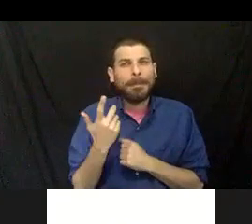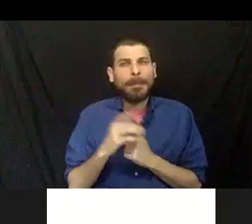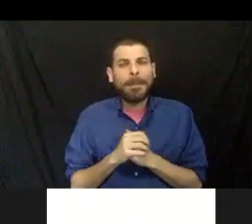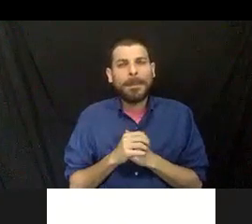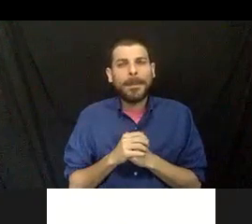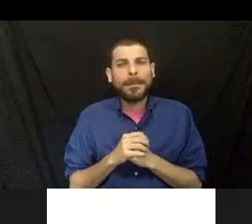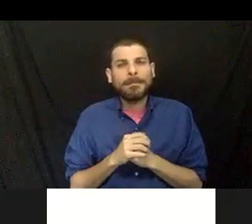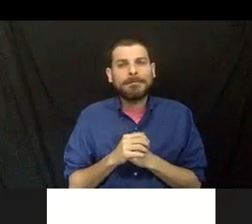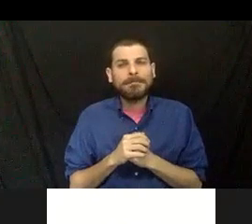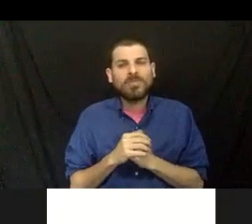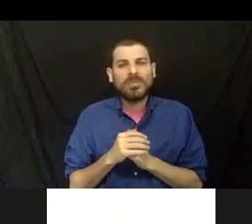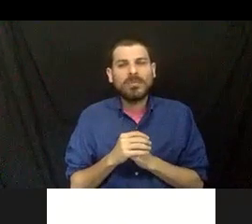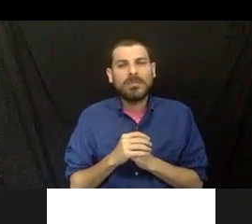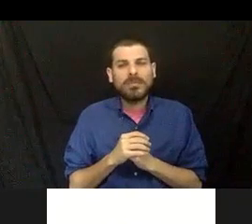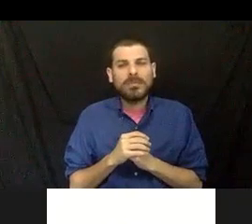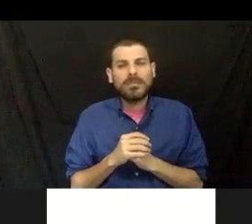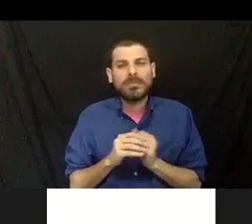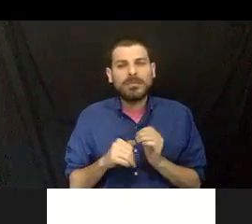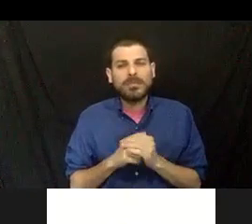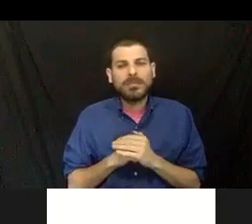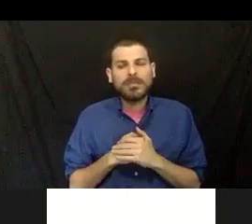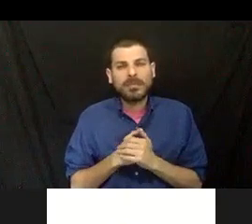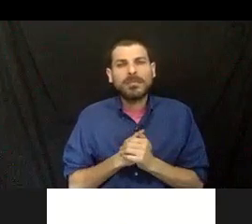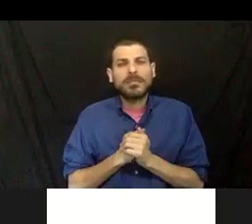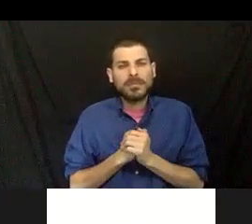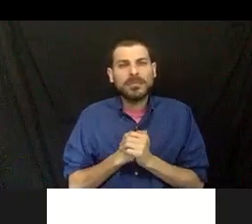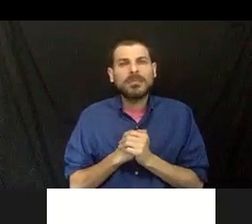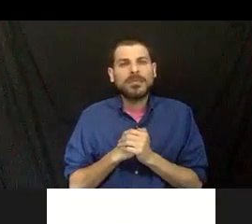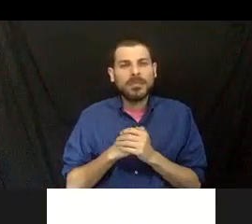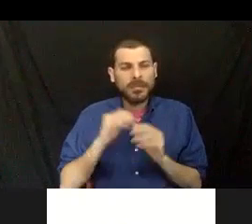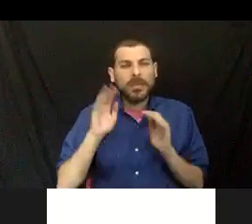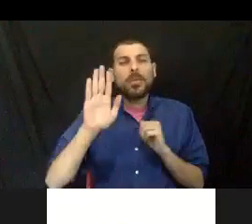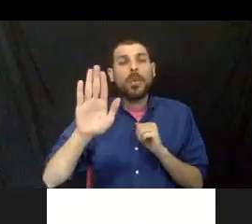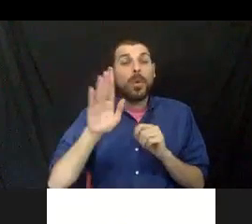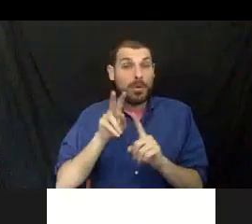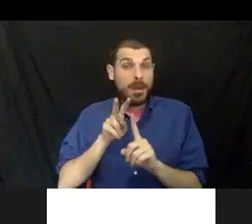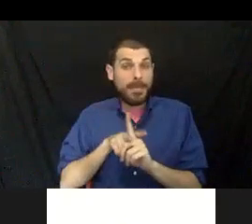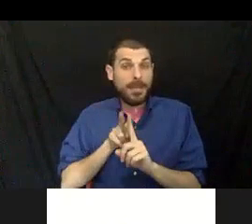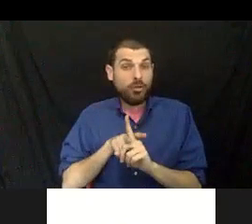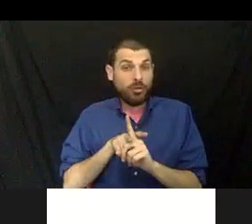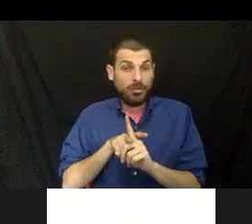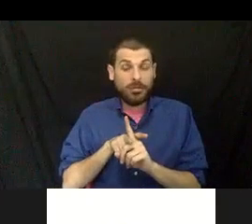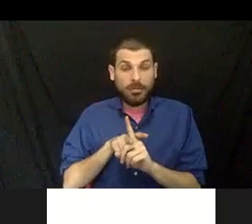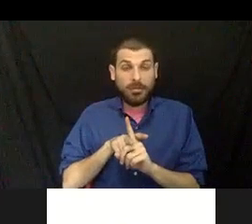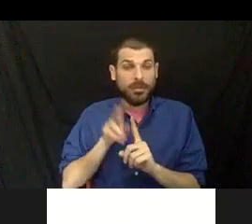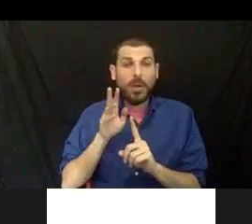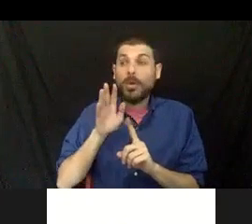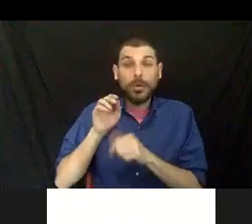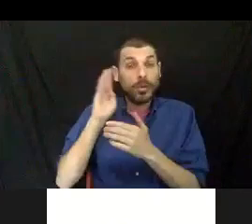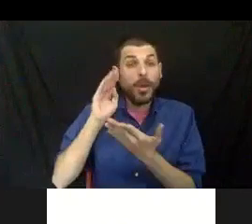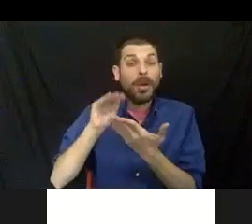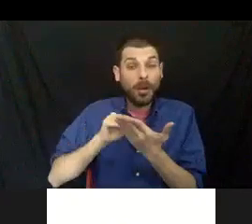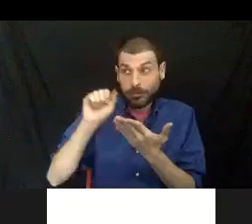You need to, so if your application for the previous week